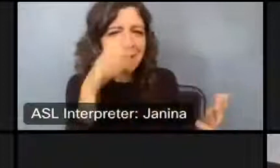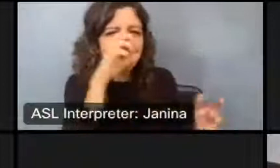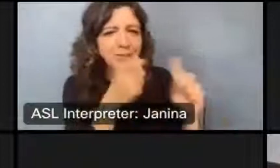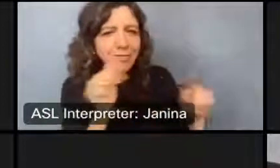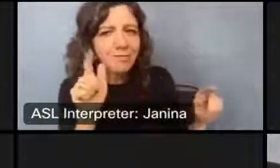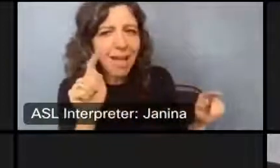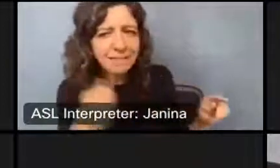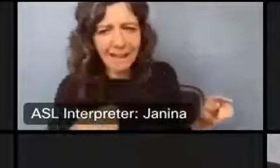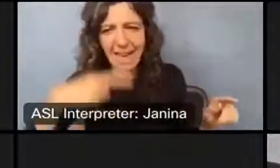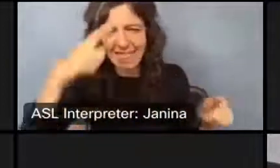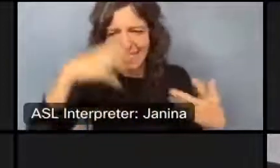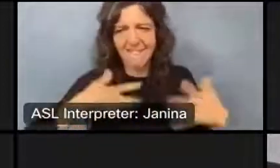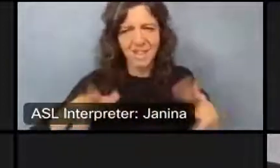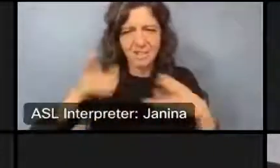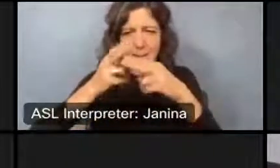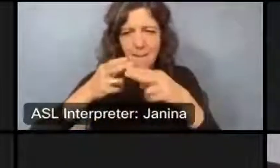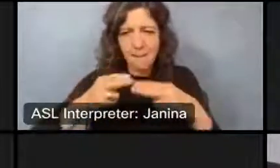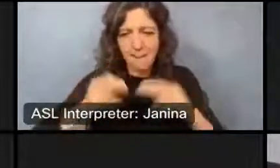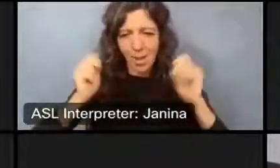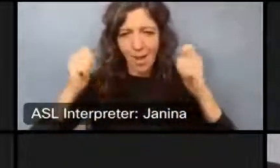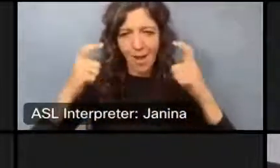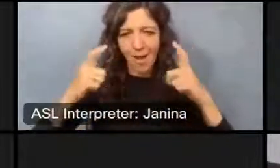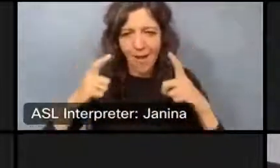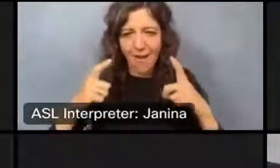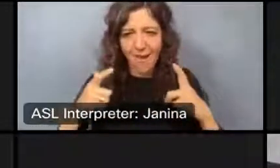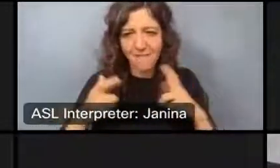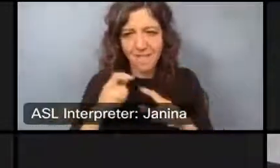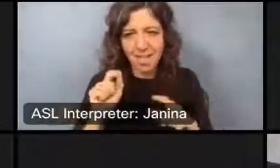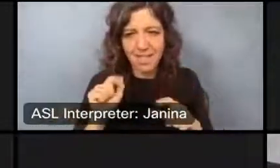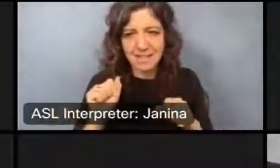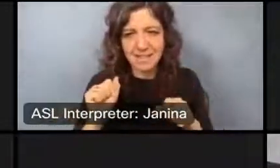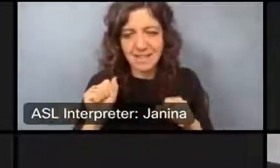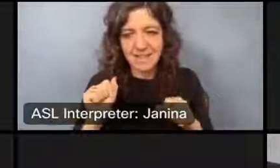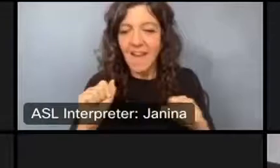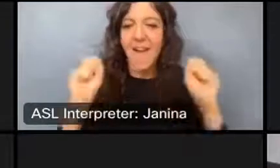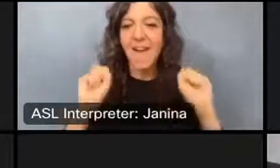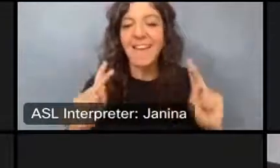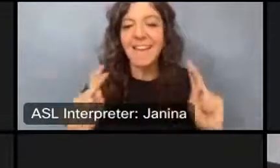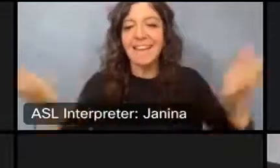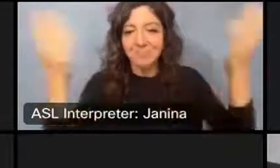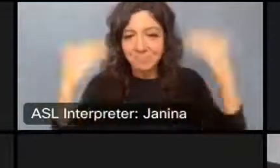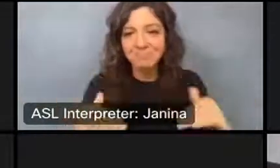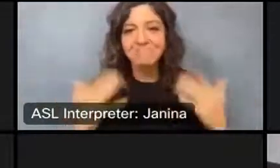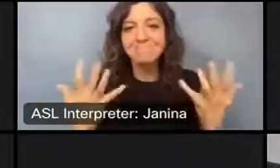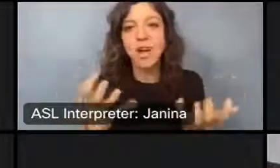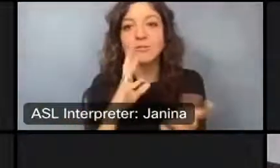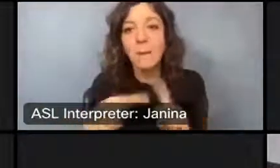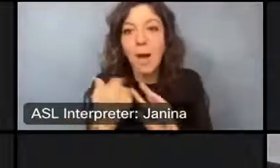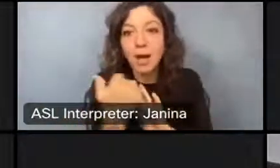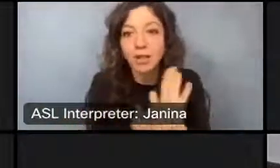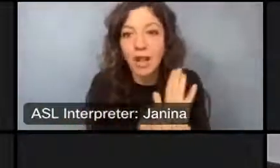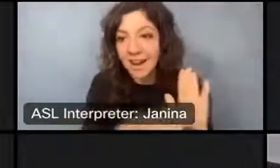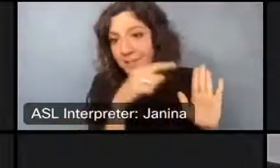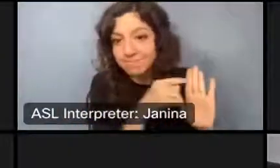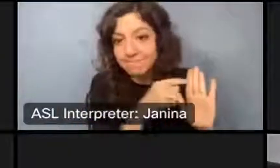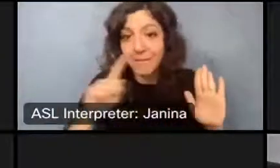got just about everyone on here. And ready. And so let's get into the agenda. So first thing